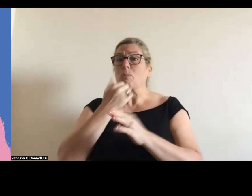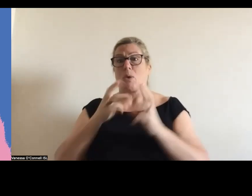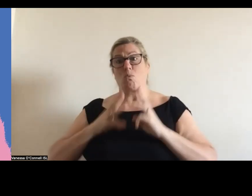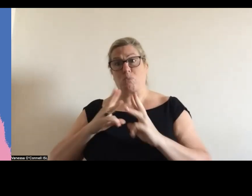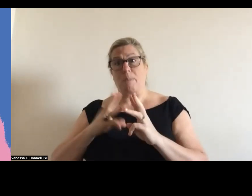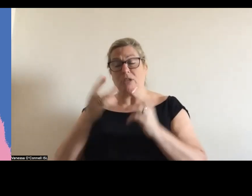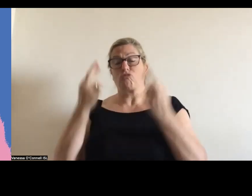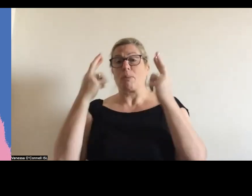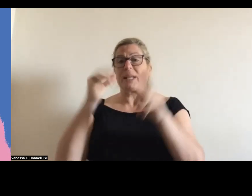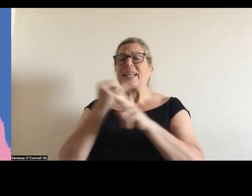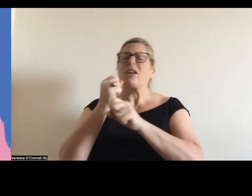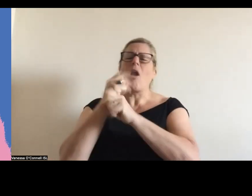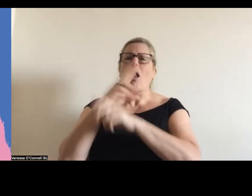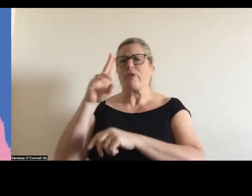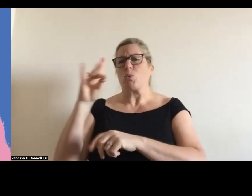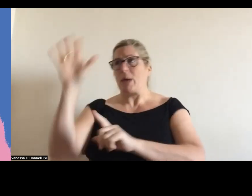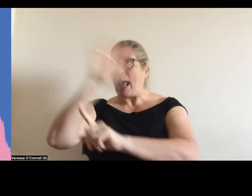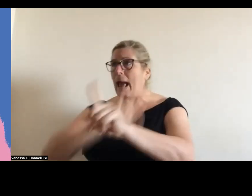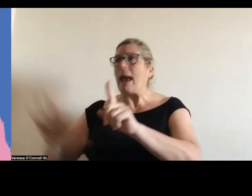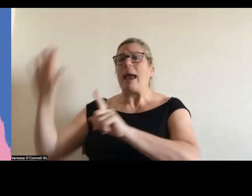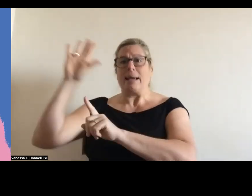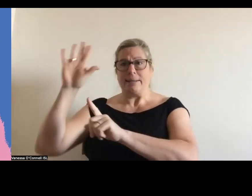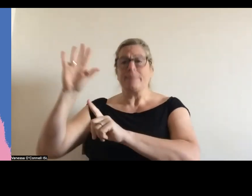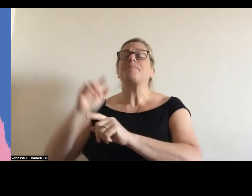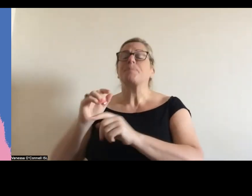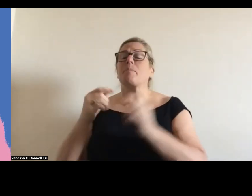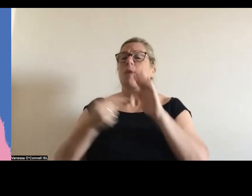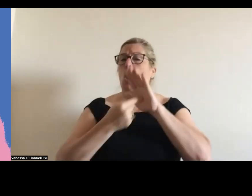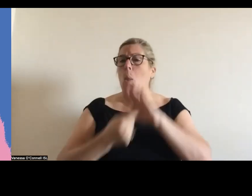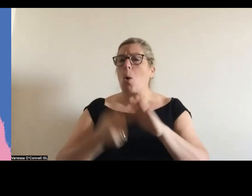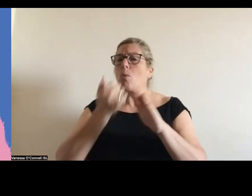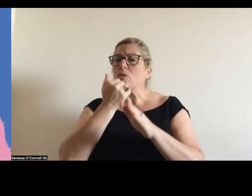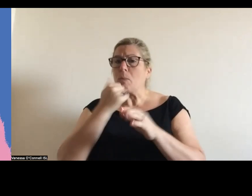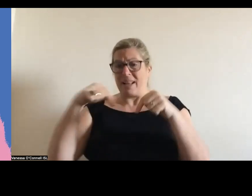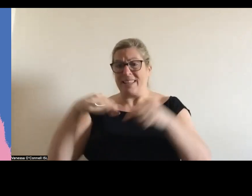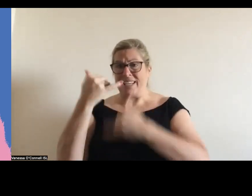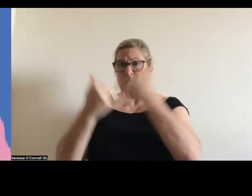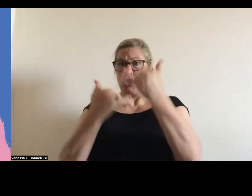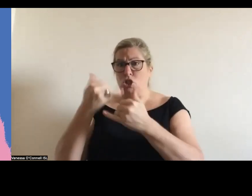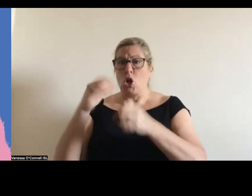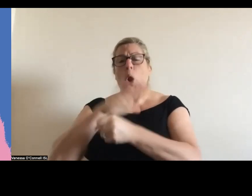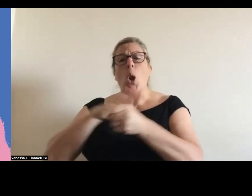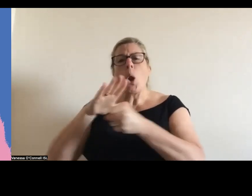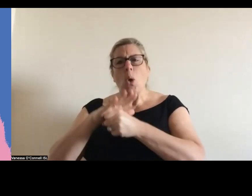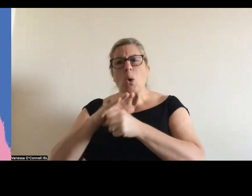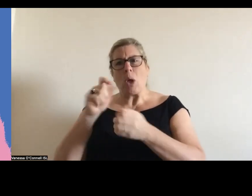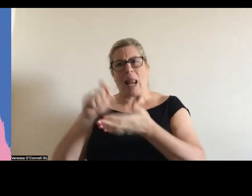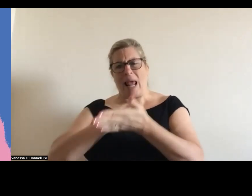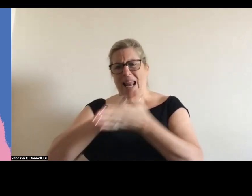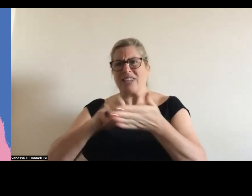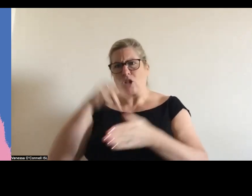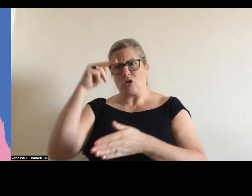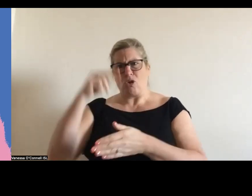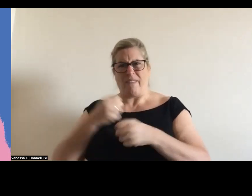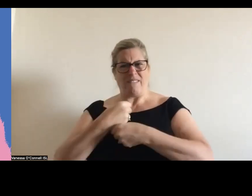devolved institutions. The low number of women candidates who ran in this year's local election in the North was frustrating, with women only making